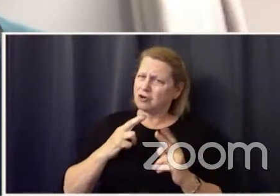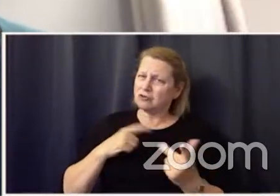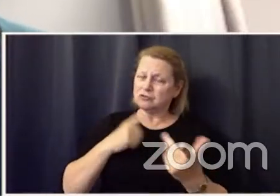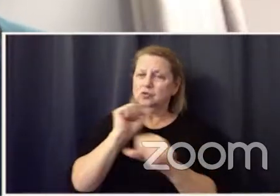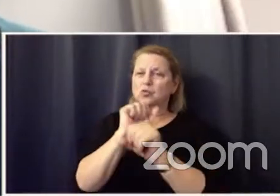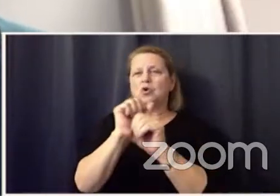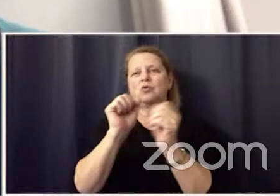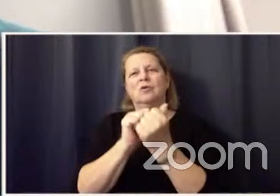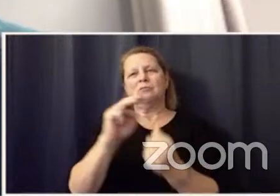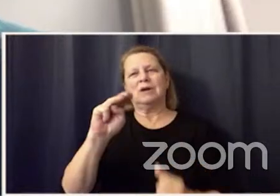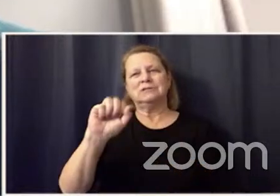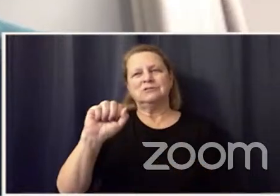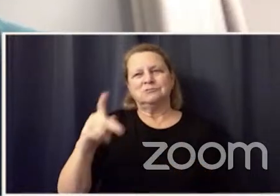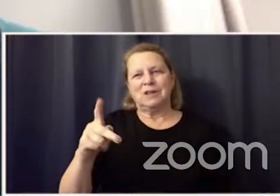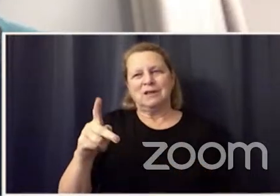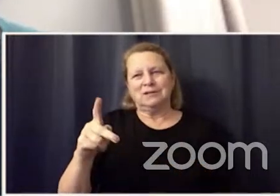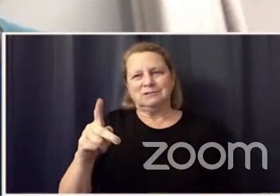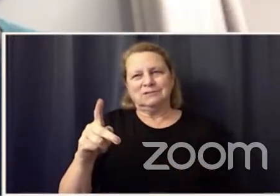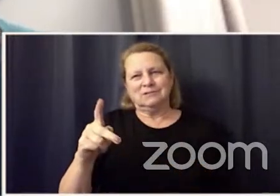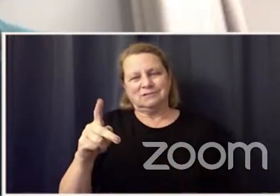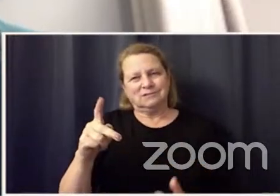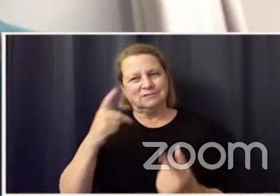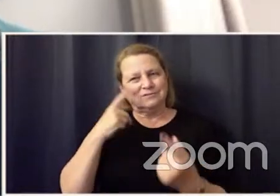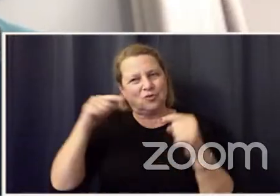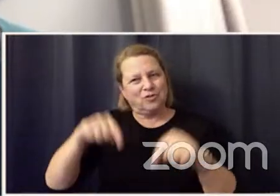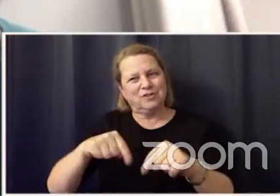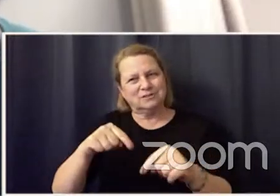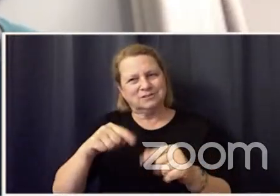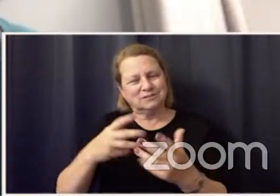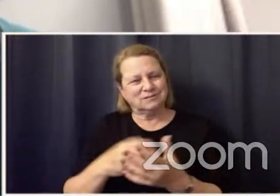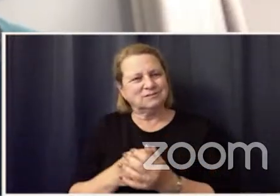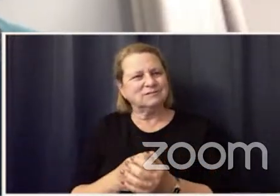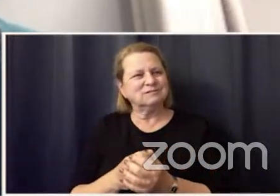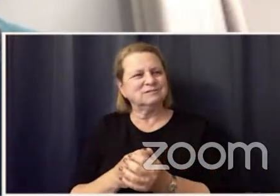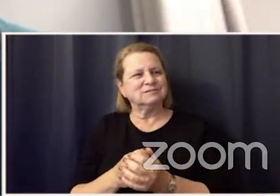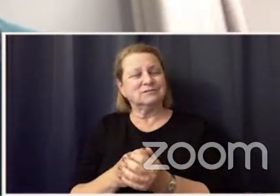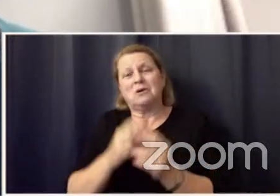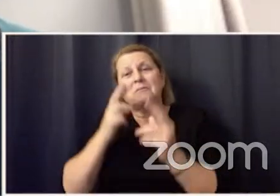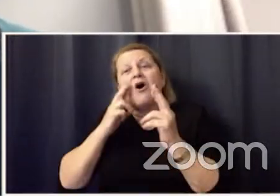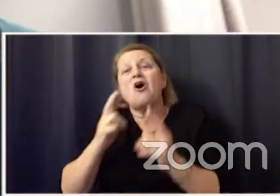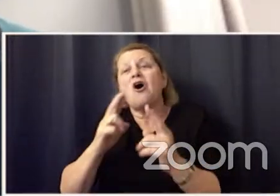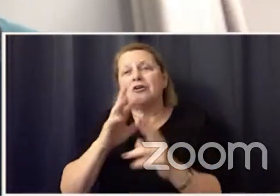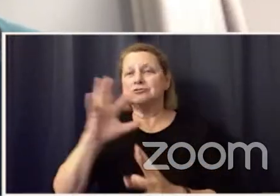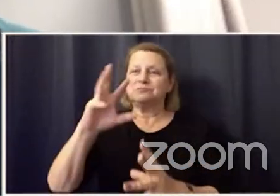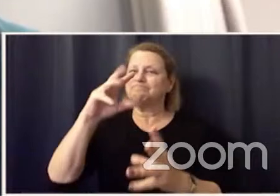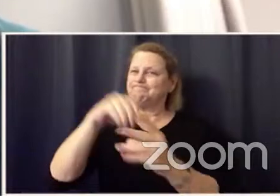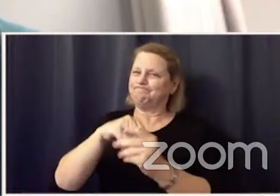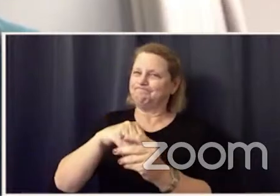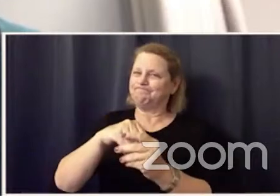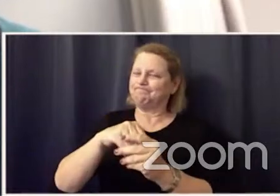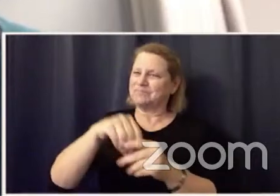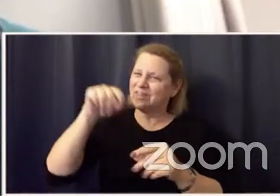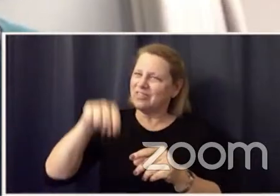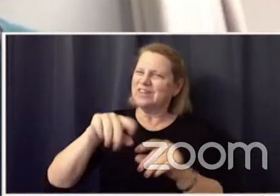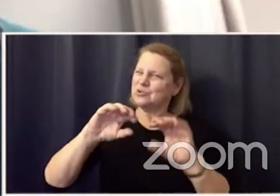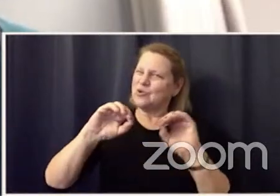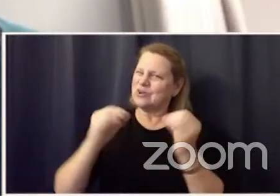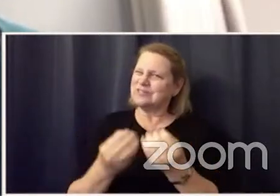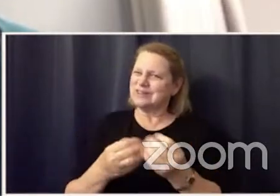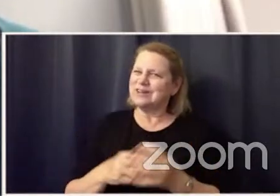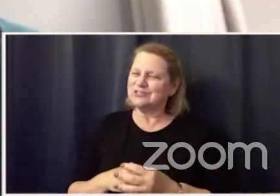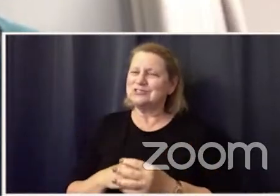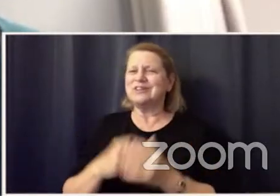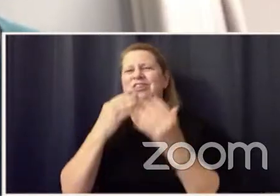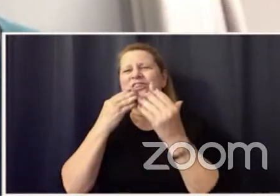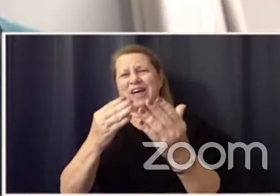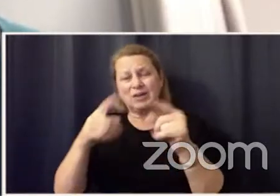with My Sister's Place in these efforts, and I'm honored to be part of this organization. Thank you